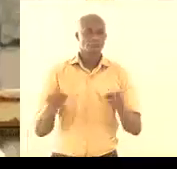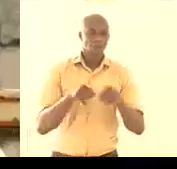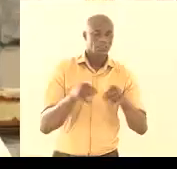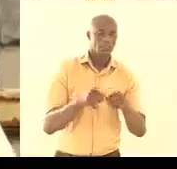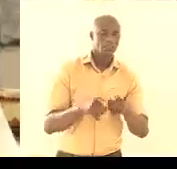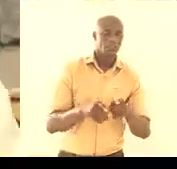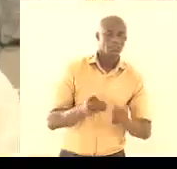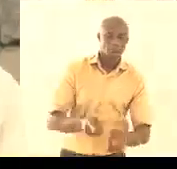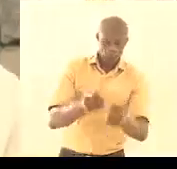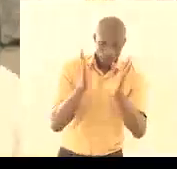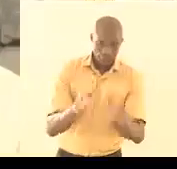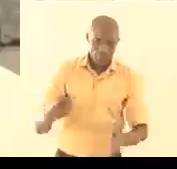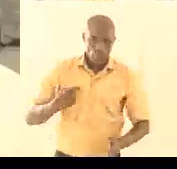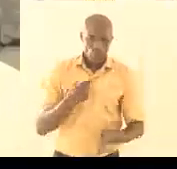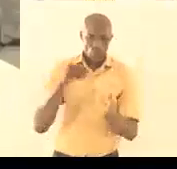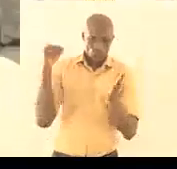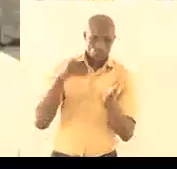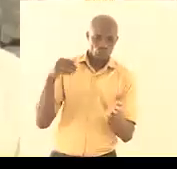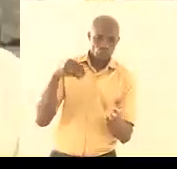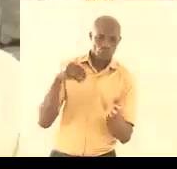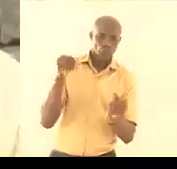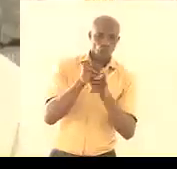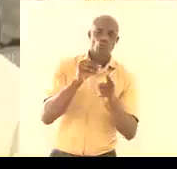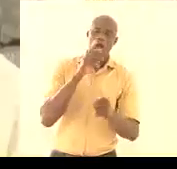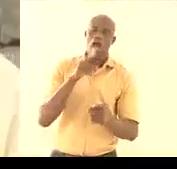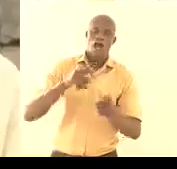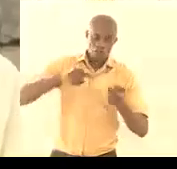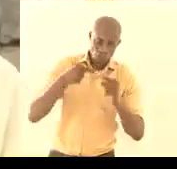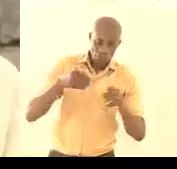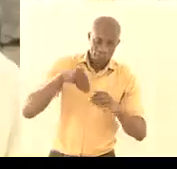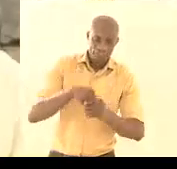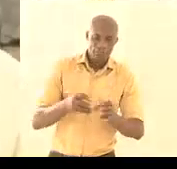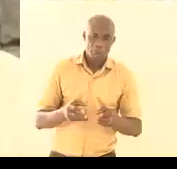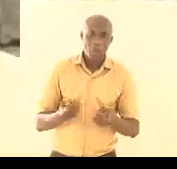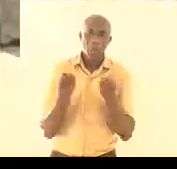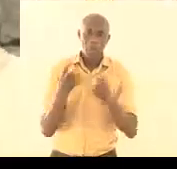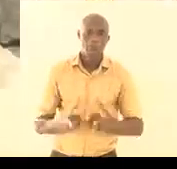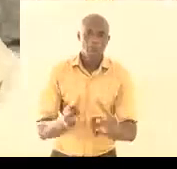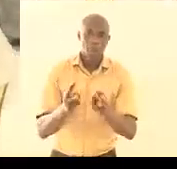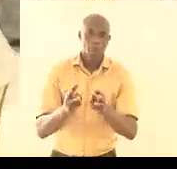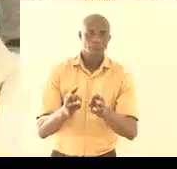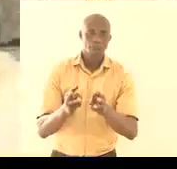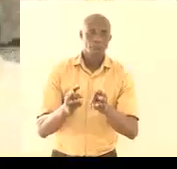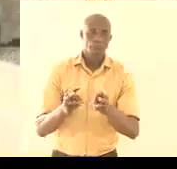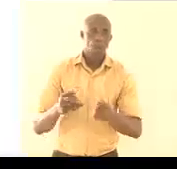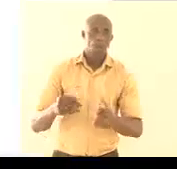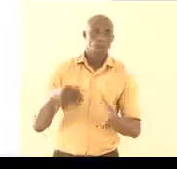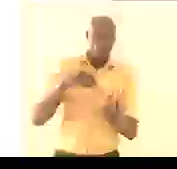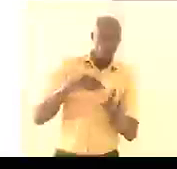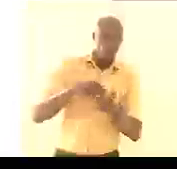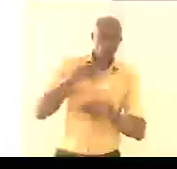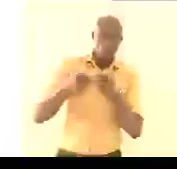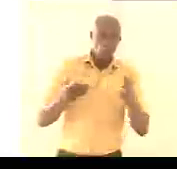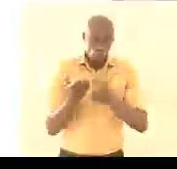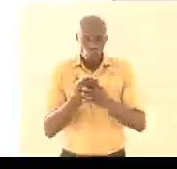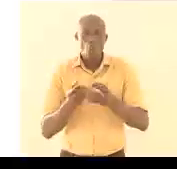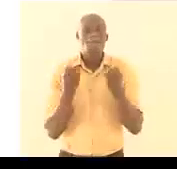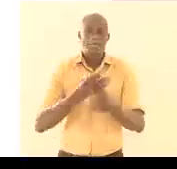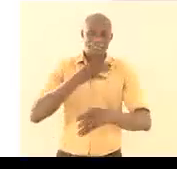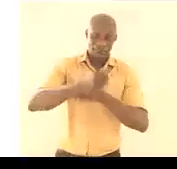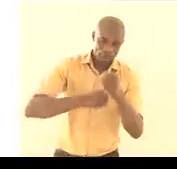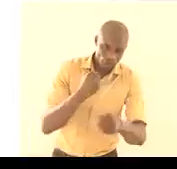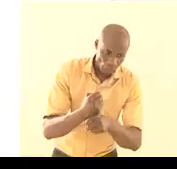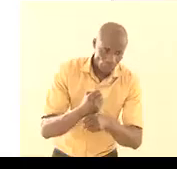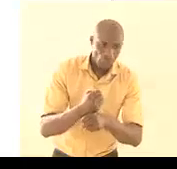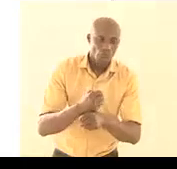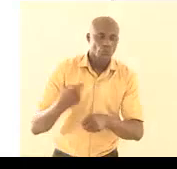Like the disciples, we too are often wounded in many ways. We often go through many struggles, and